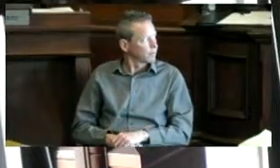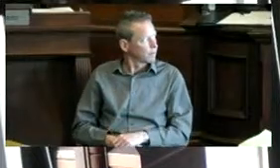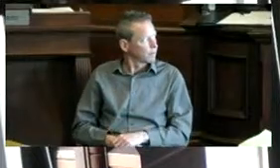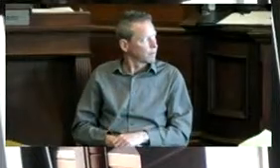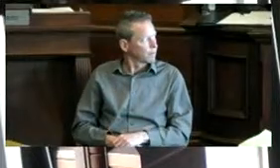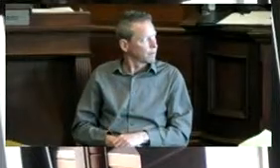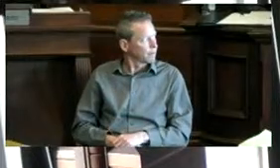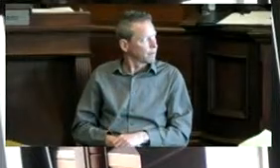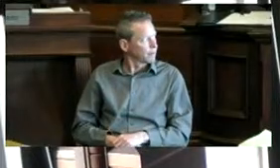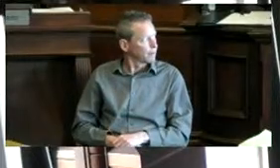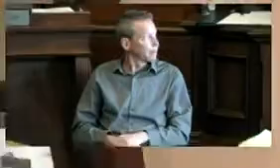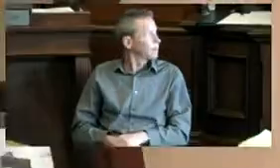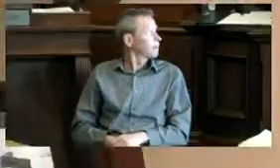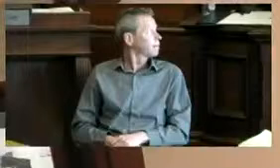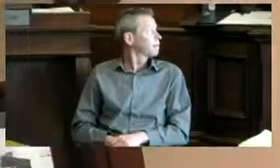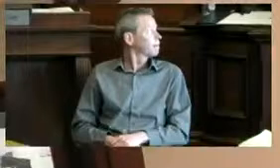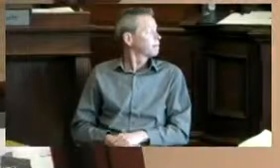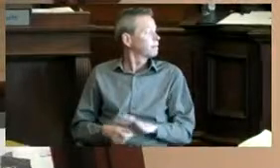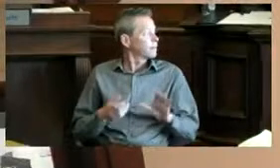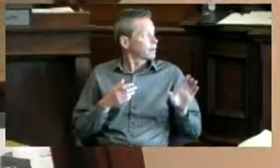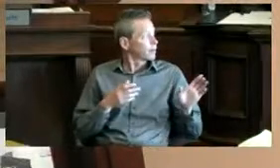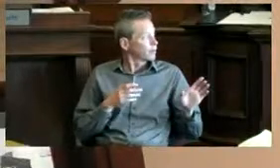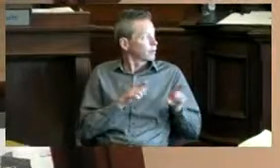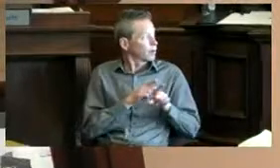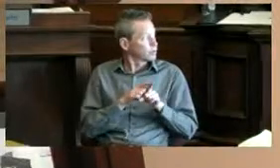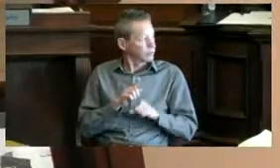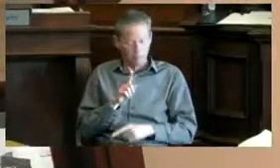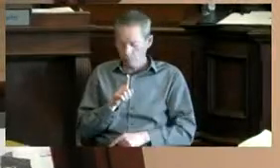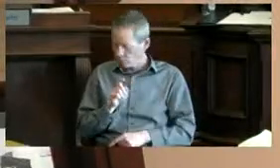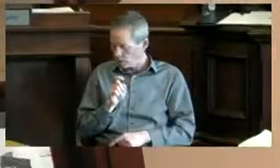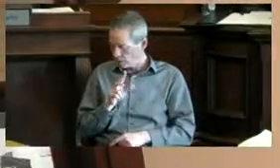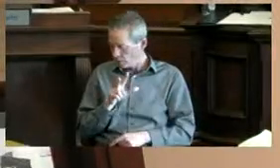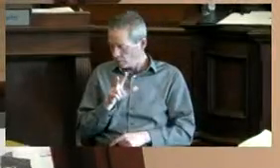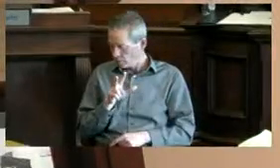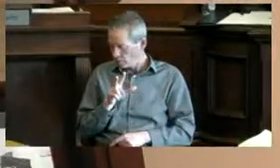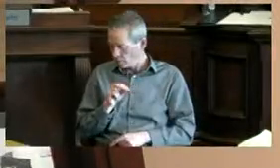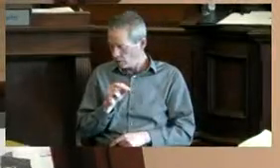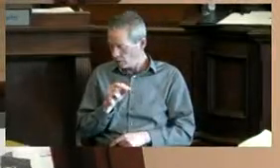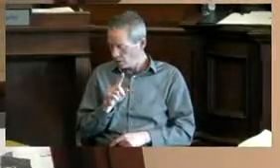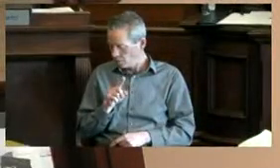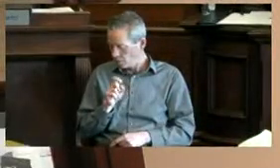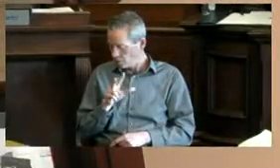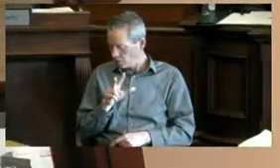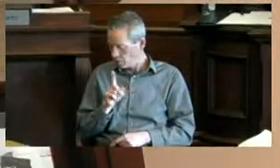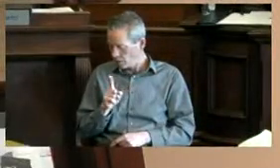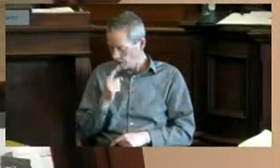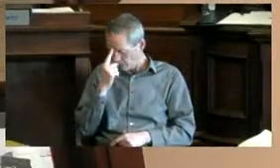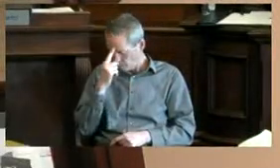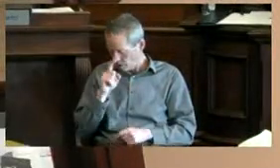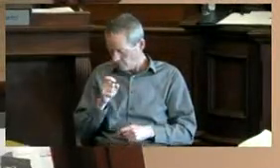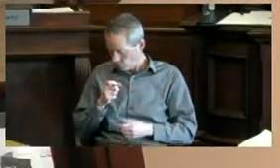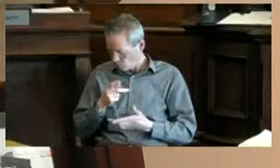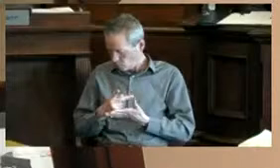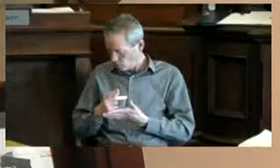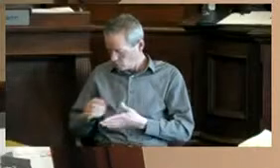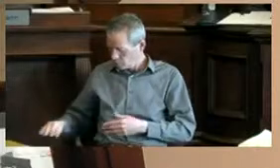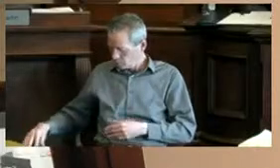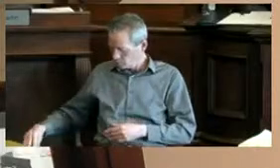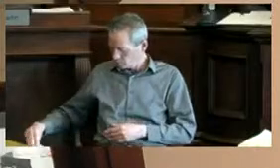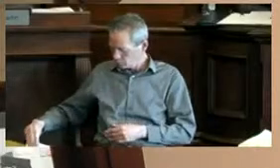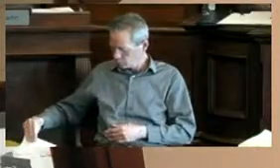Council Vice President, we have introductory 130 and 131 as tweeners that I believe we have to review.